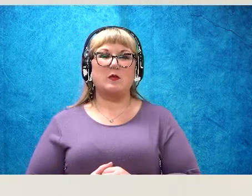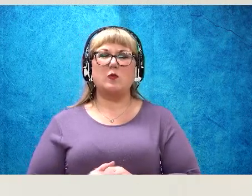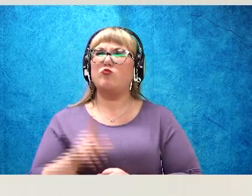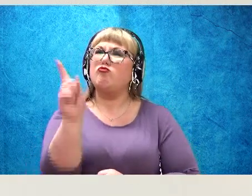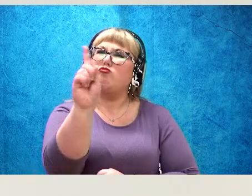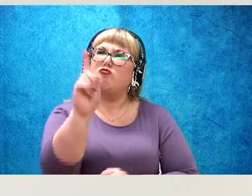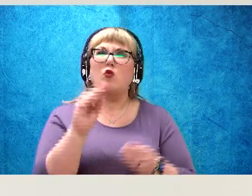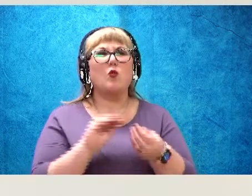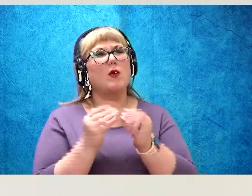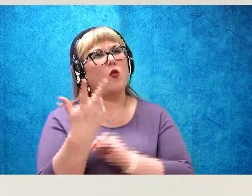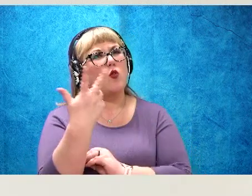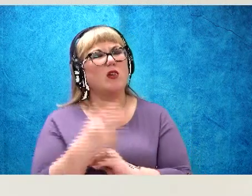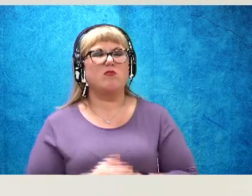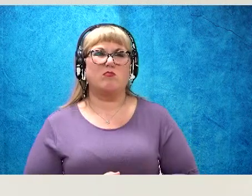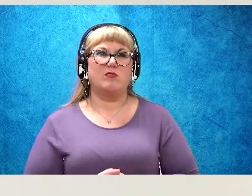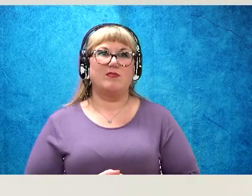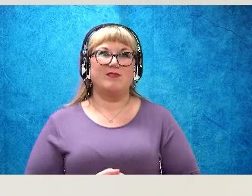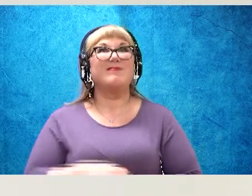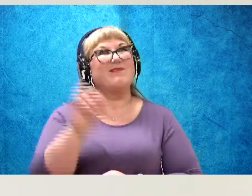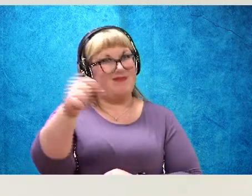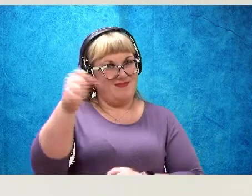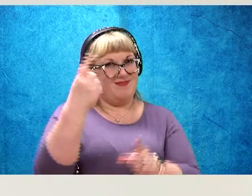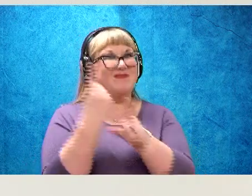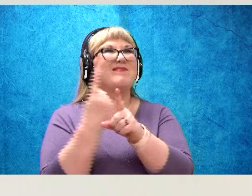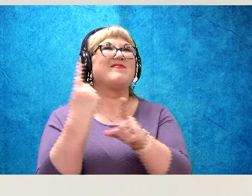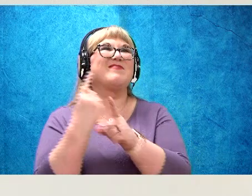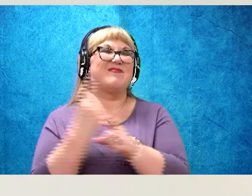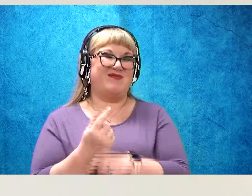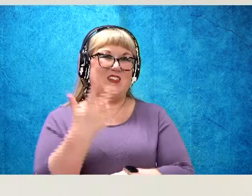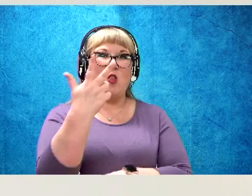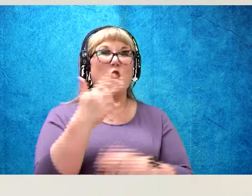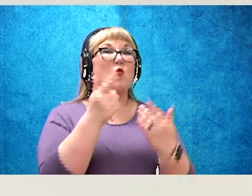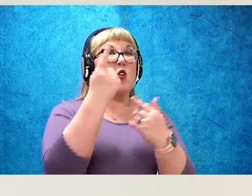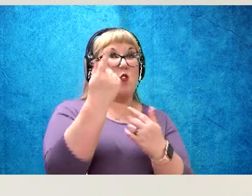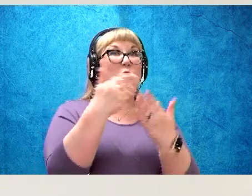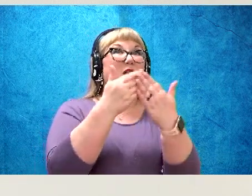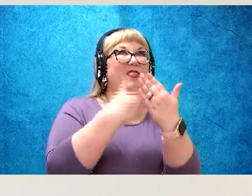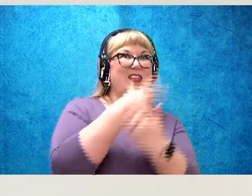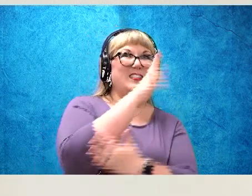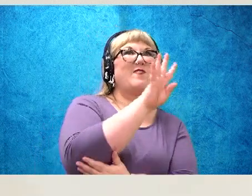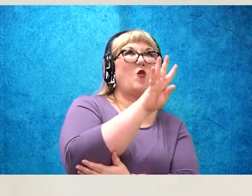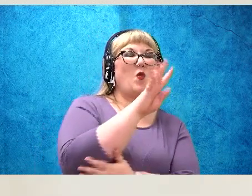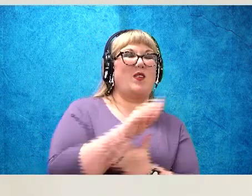Where will number 3 go? Yep, that's right. 3 is 1 less than 4.